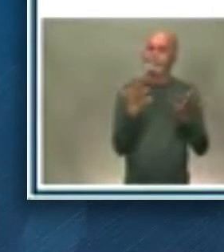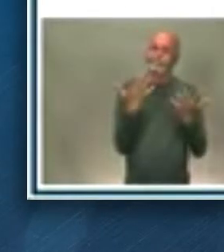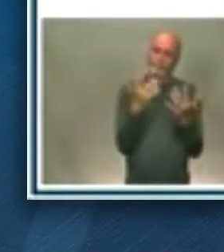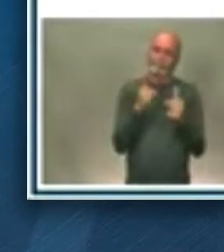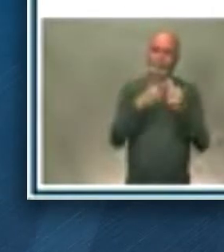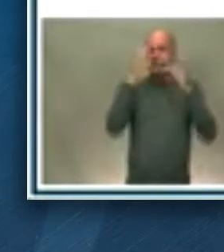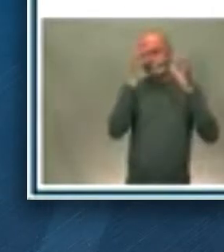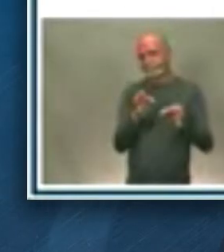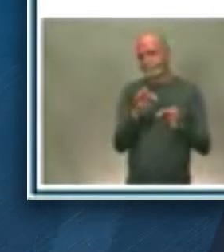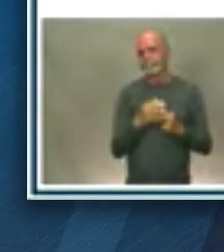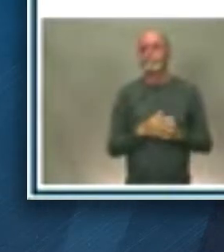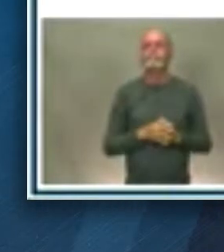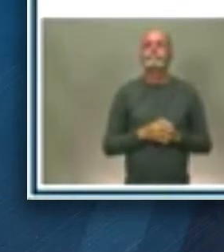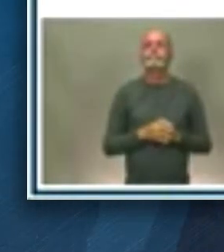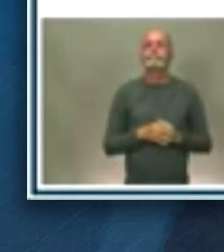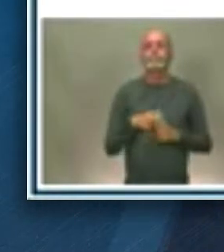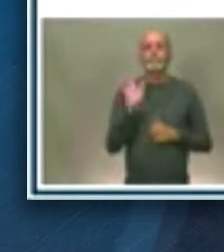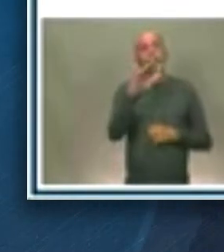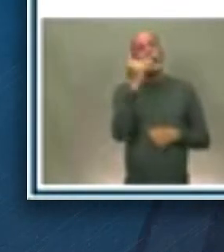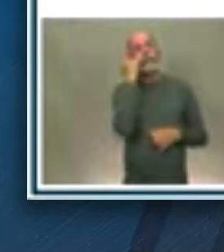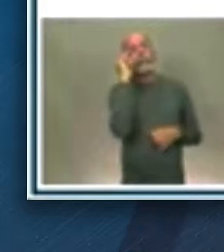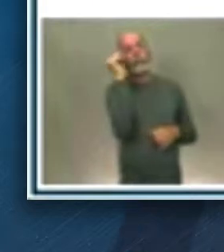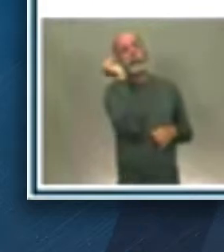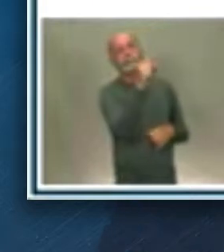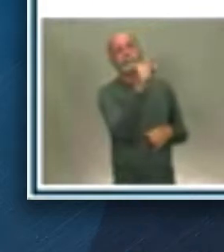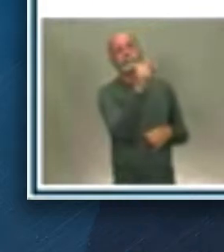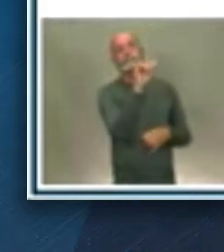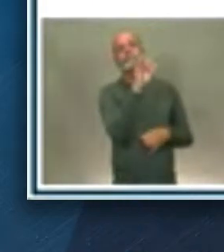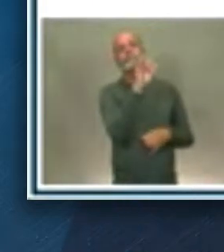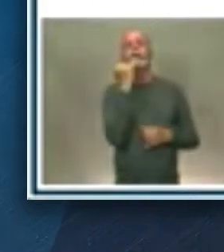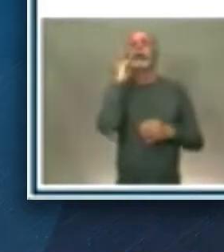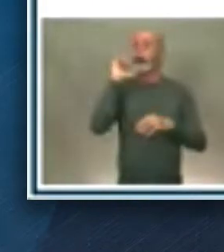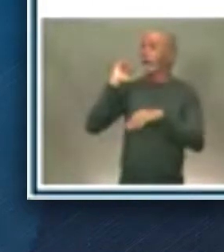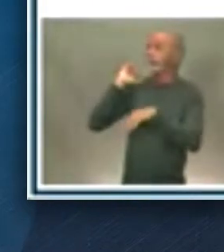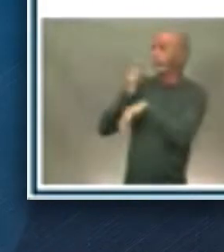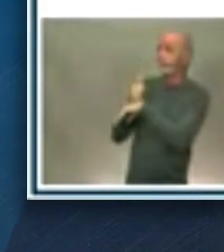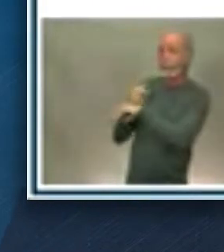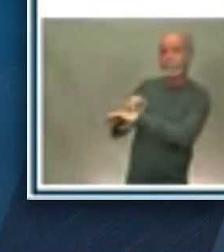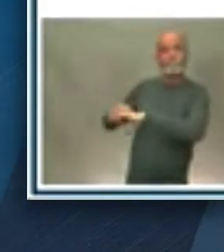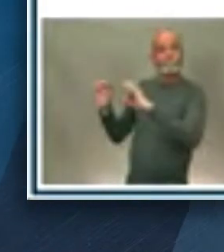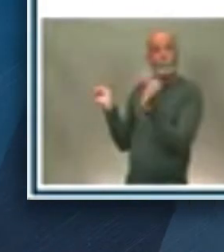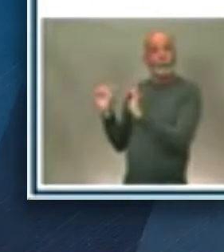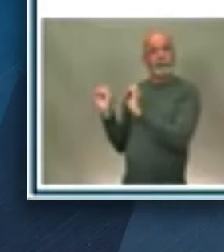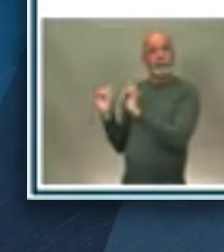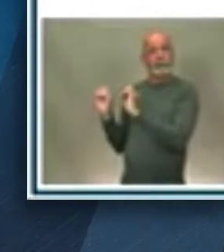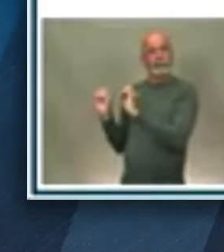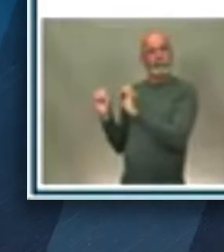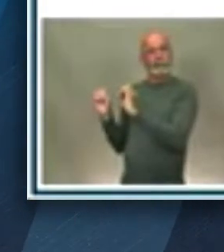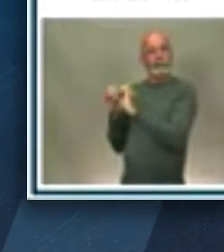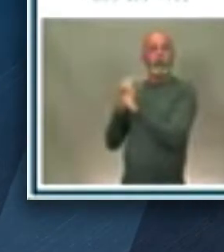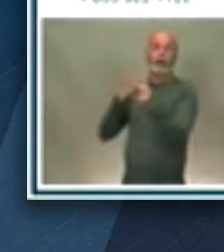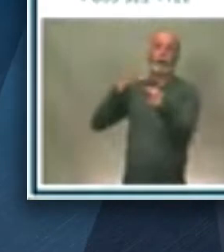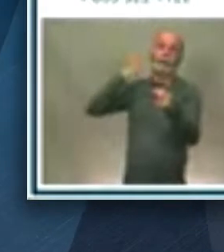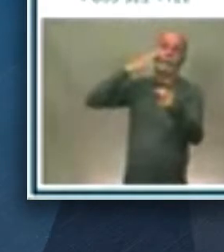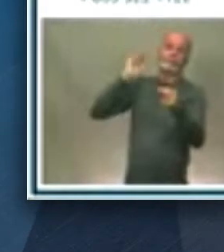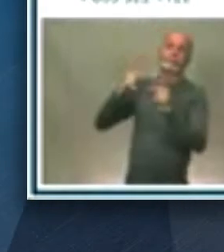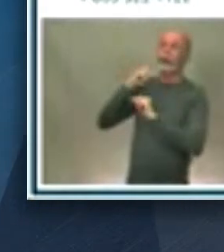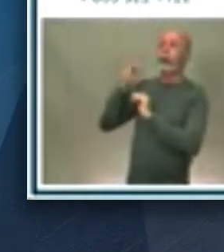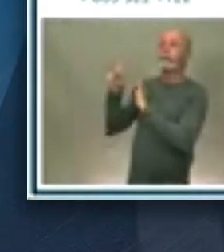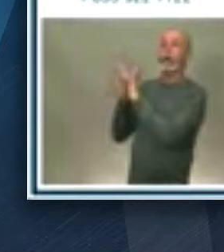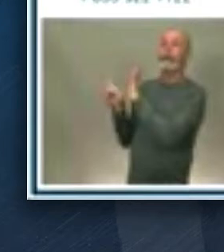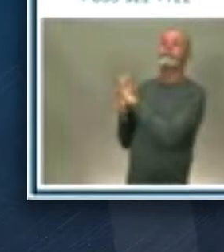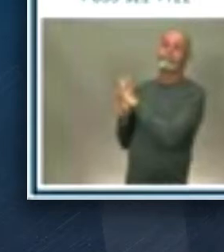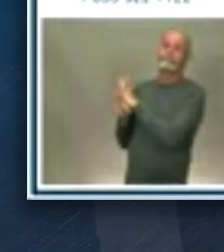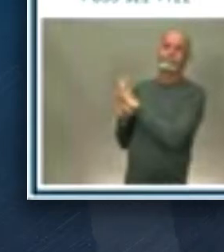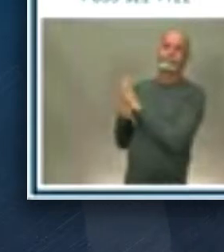about the state of emergency. And I'd be remiss if I didn't ask you about rent control. I know what your policy is on rent control, and you favor